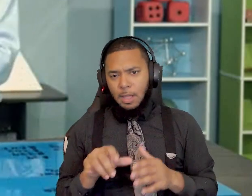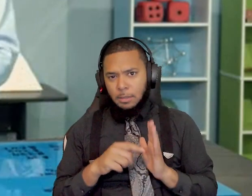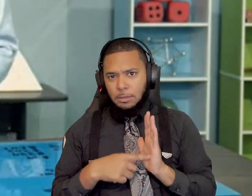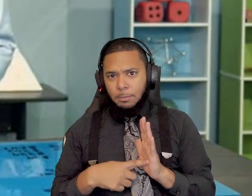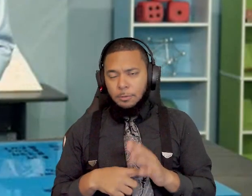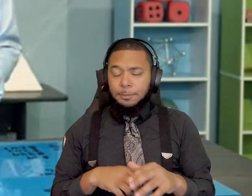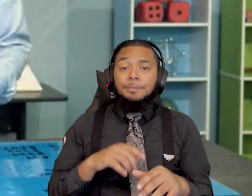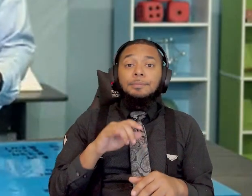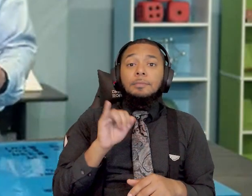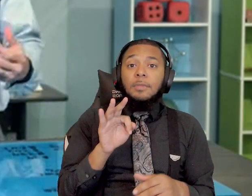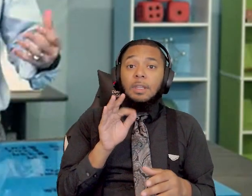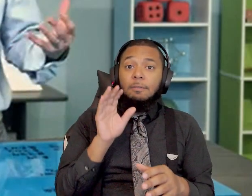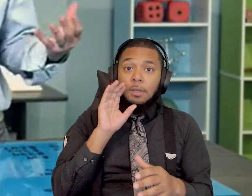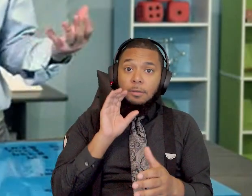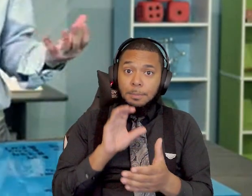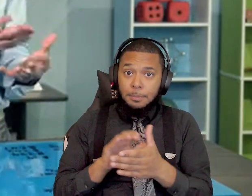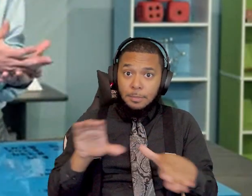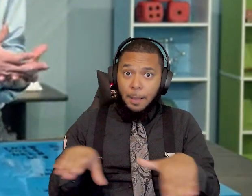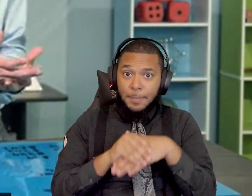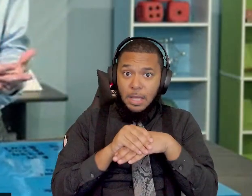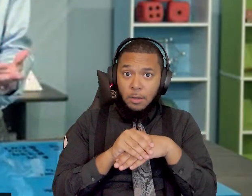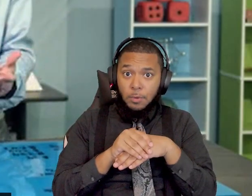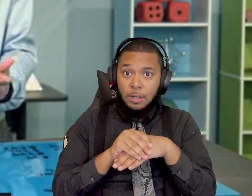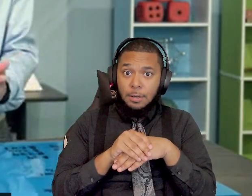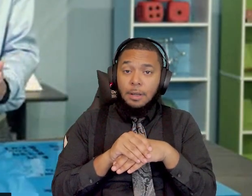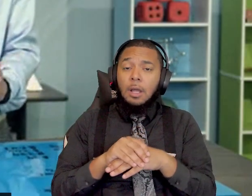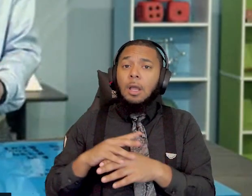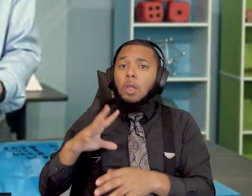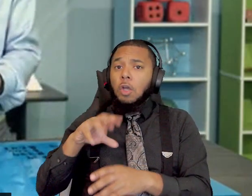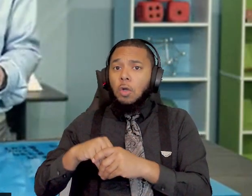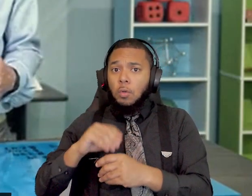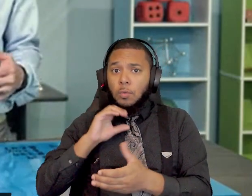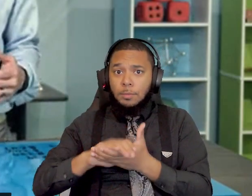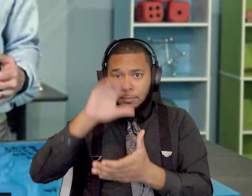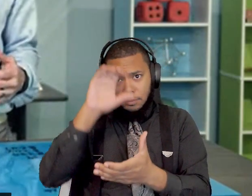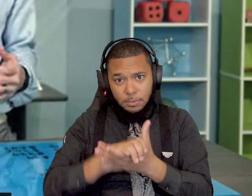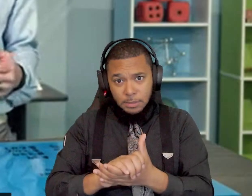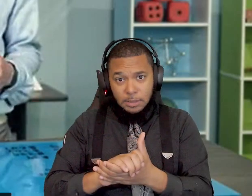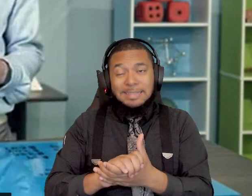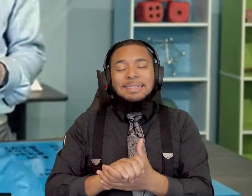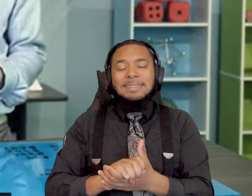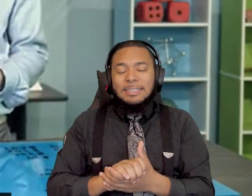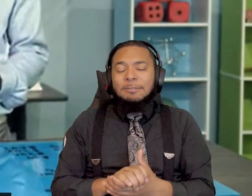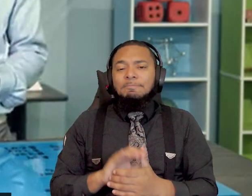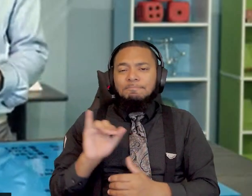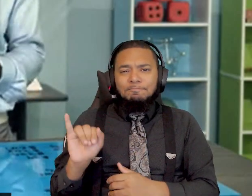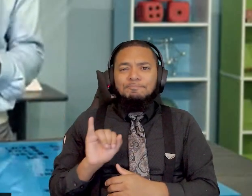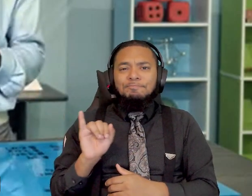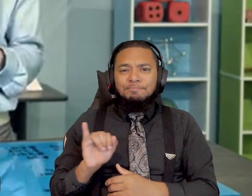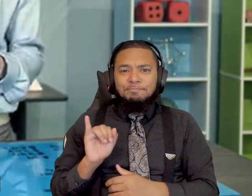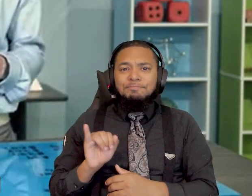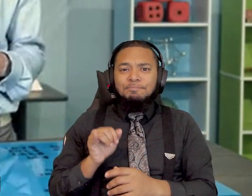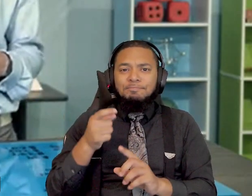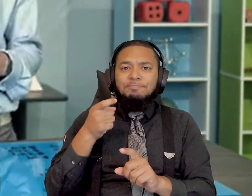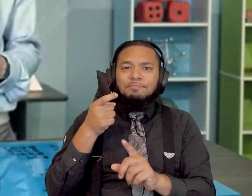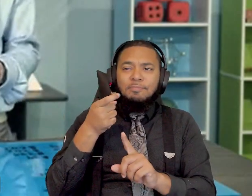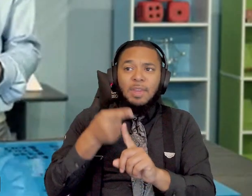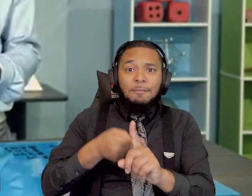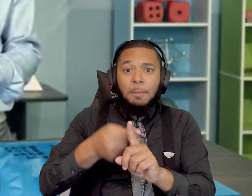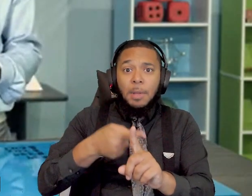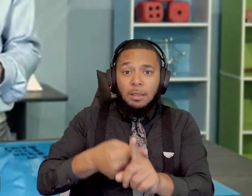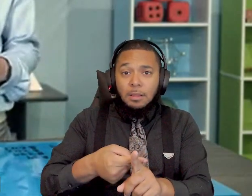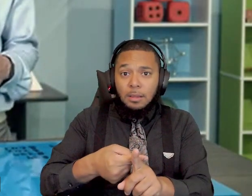you're married and then you decide to put your spouse on your plan that's going to raise your monthly premiums remember this is per